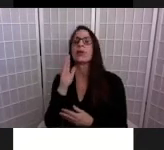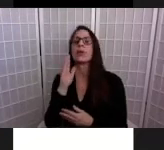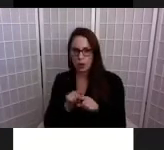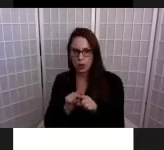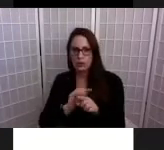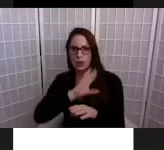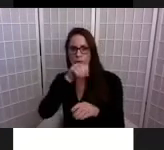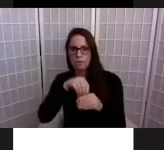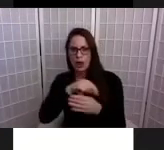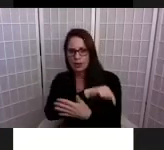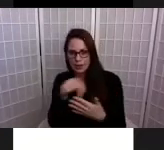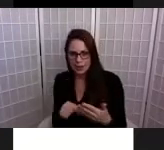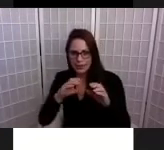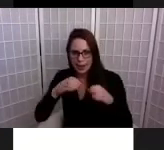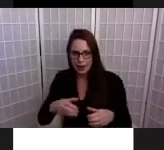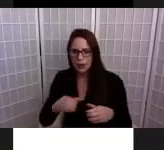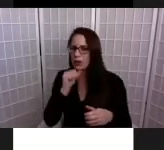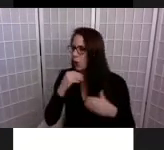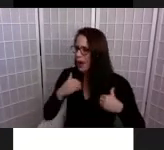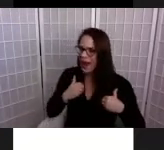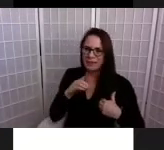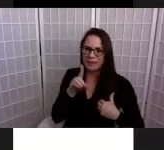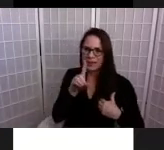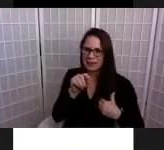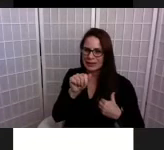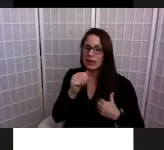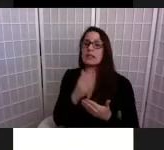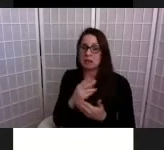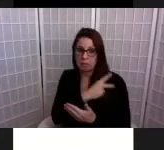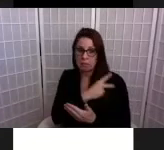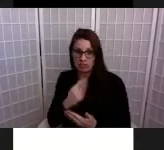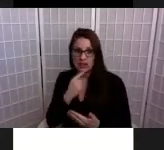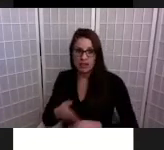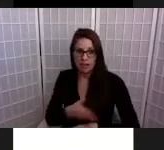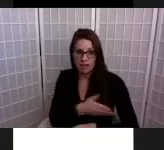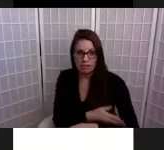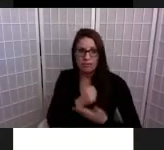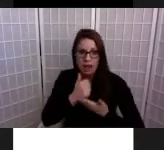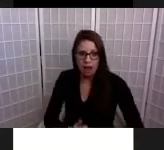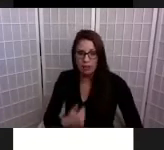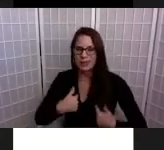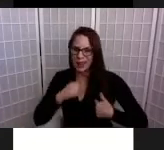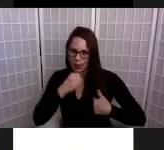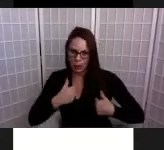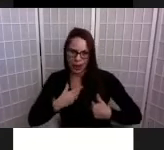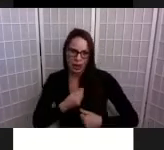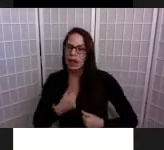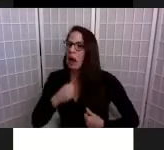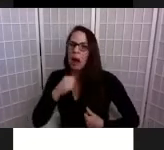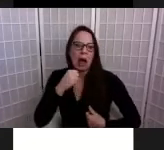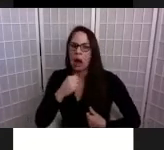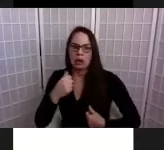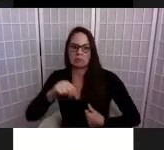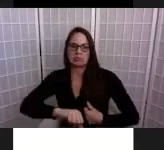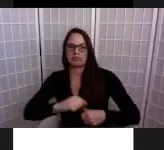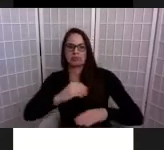don't have data. Some patients find it helpful. Again, I don't have any objection. I don't think it's going to harm you.